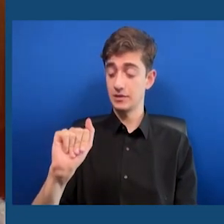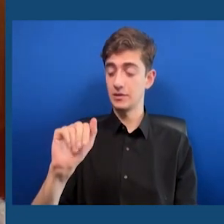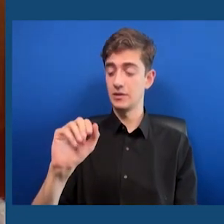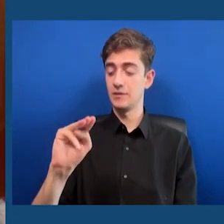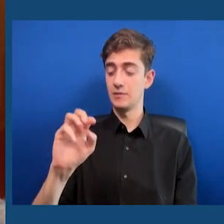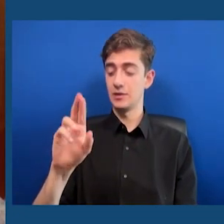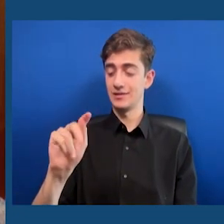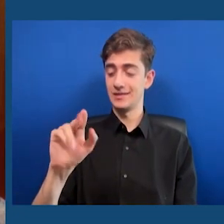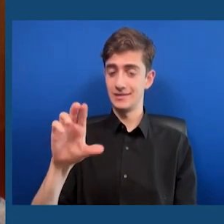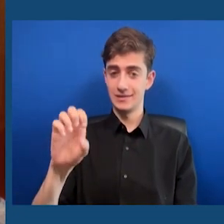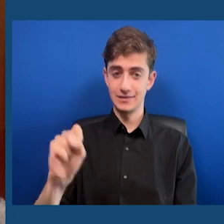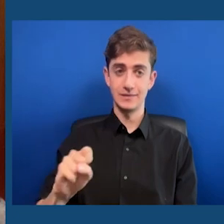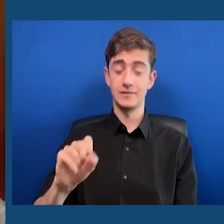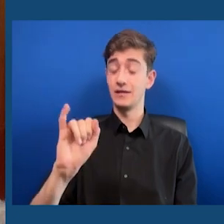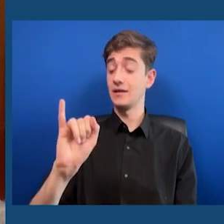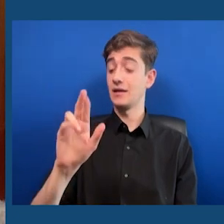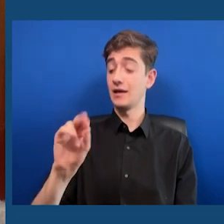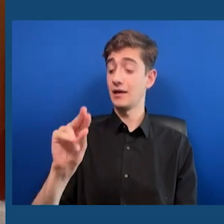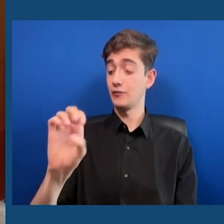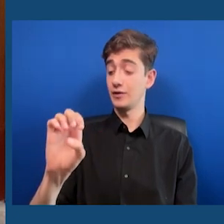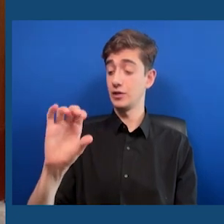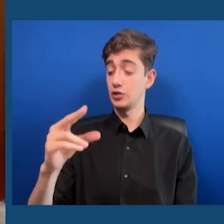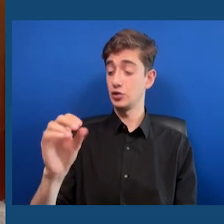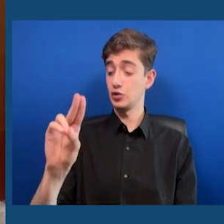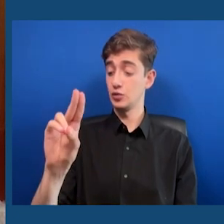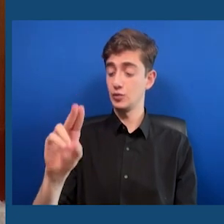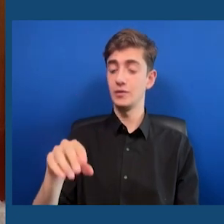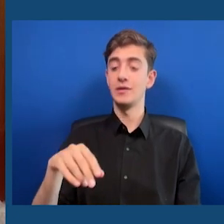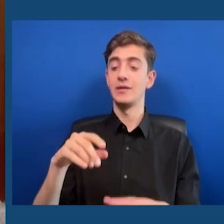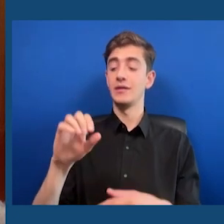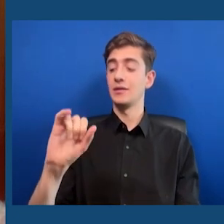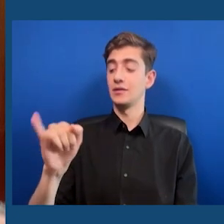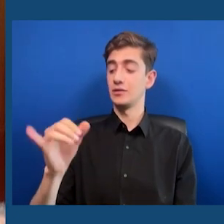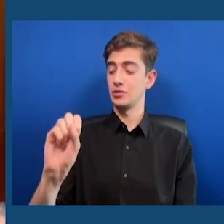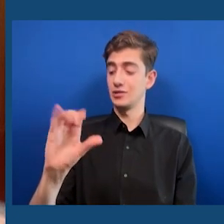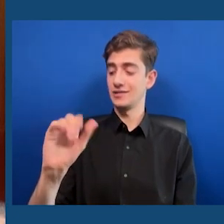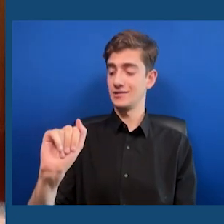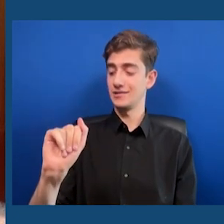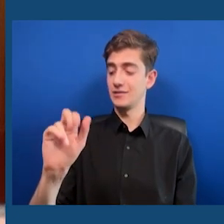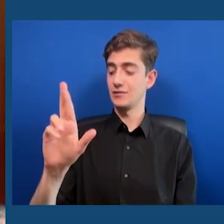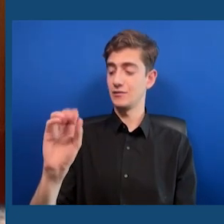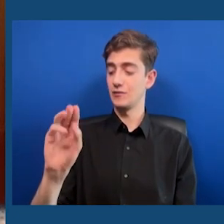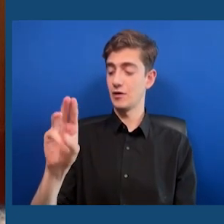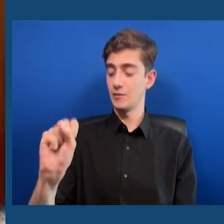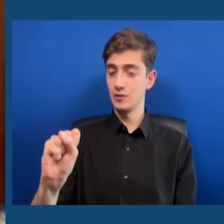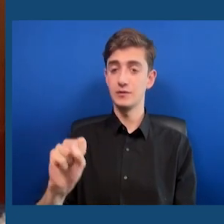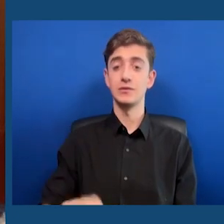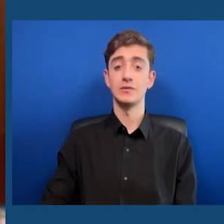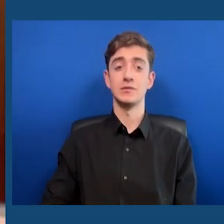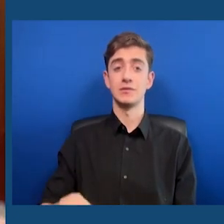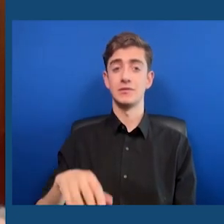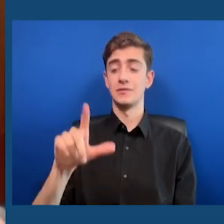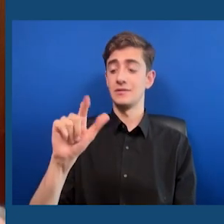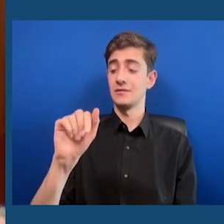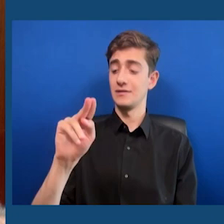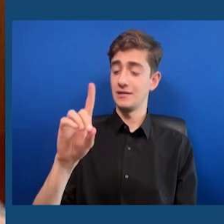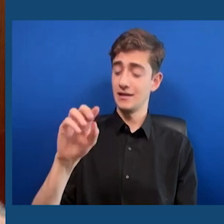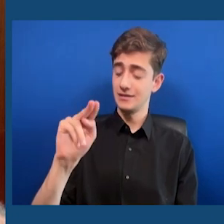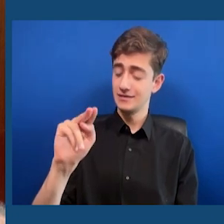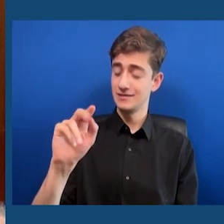Ramos, New York State Assembly Member Landon Days, Taylor Darling, Jeffrey